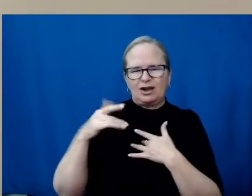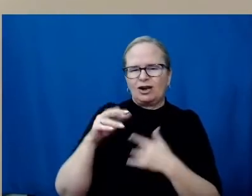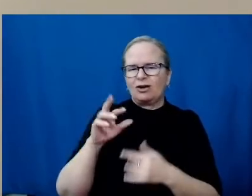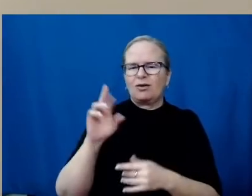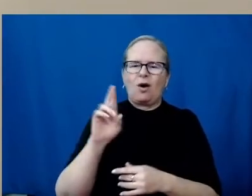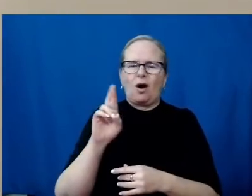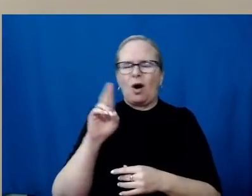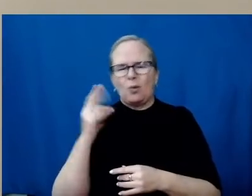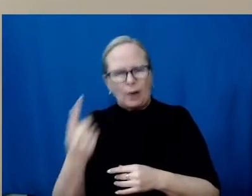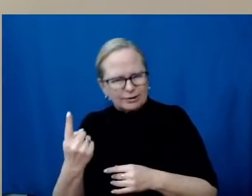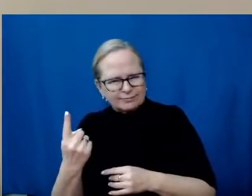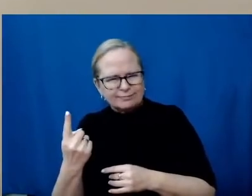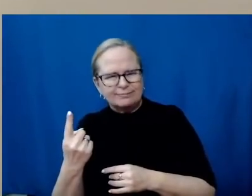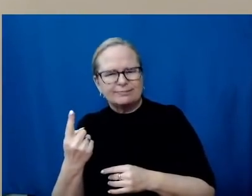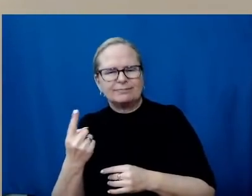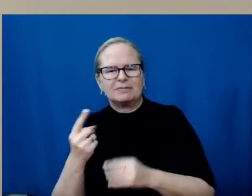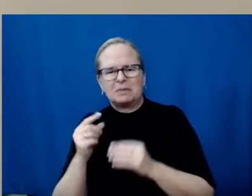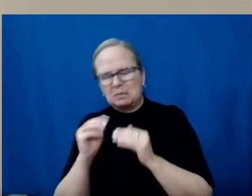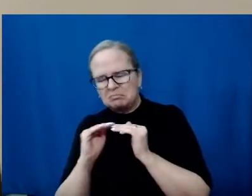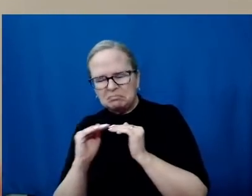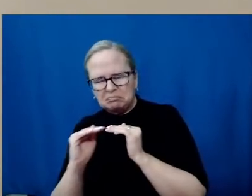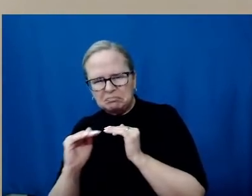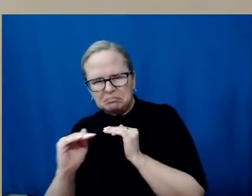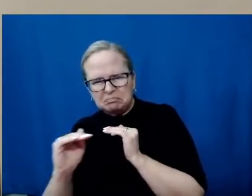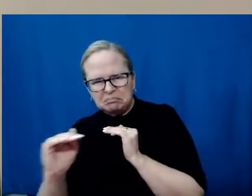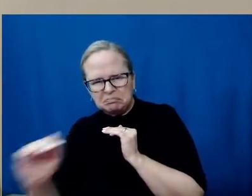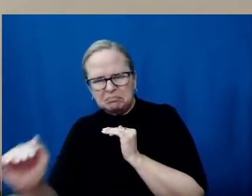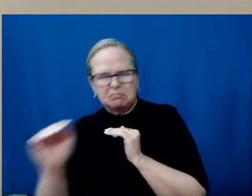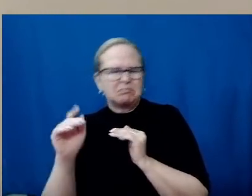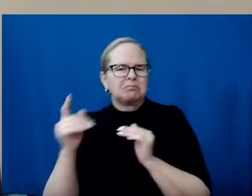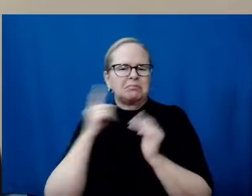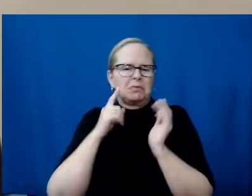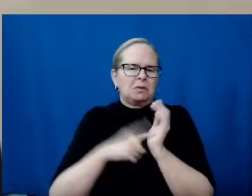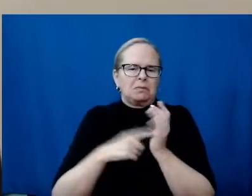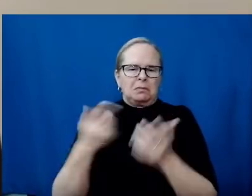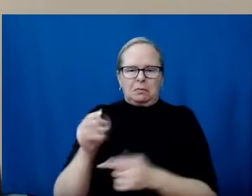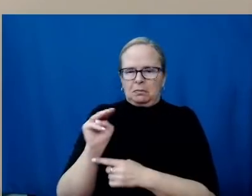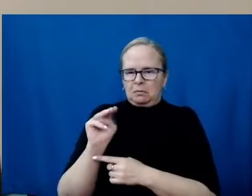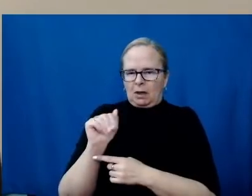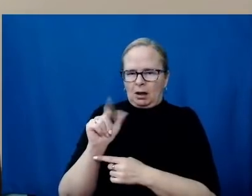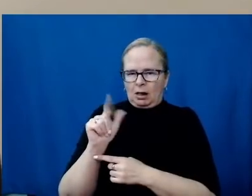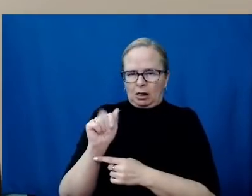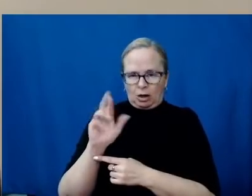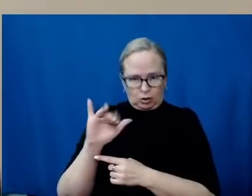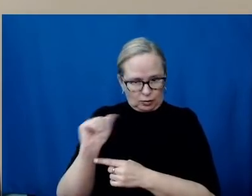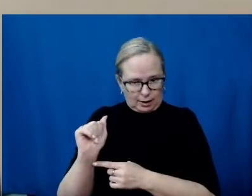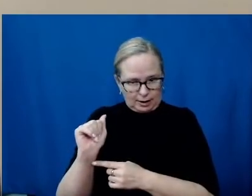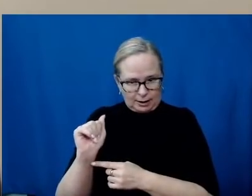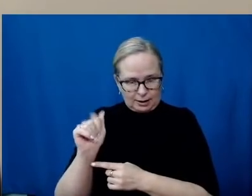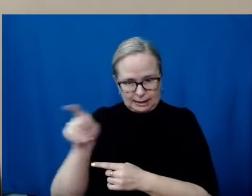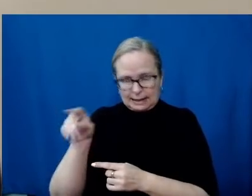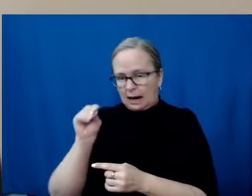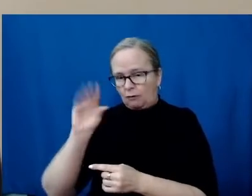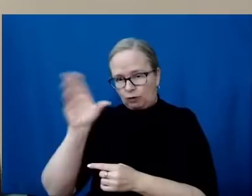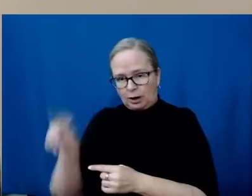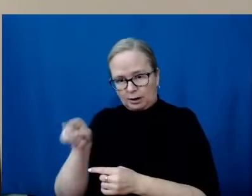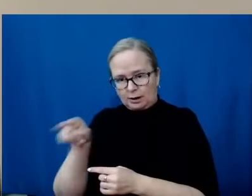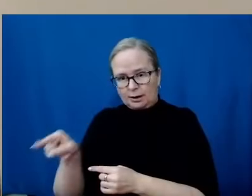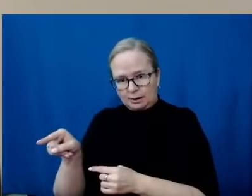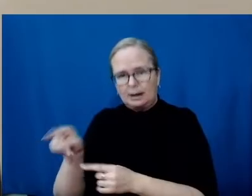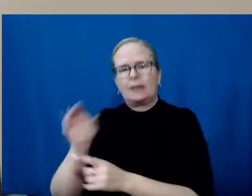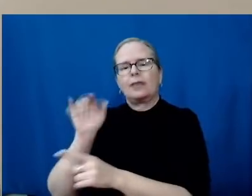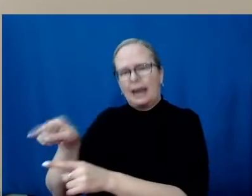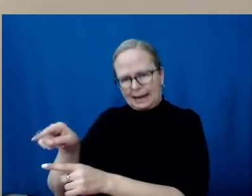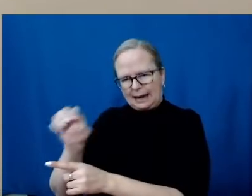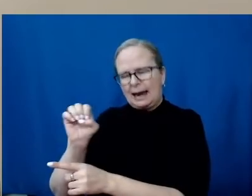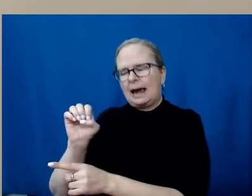grow exponentially, won't decrease exponentially, it will be just at 1. So for example, malaria is endemic in Africa. I don't